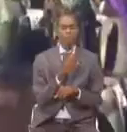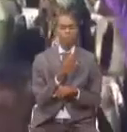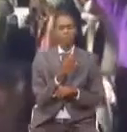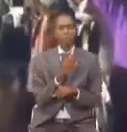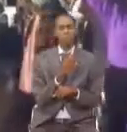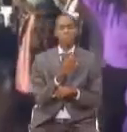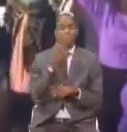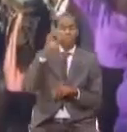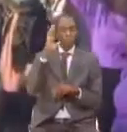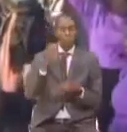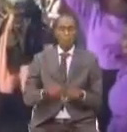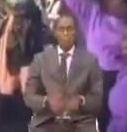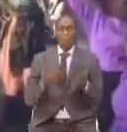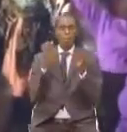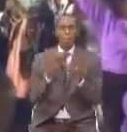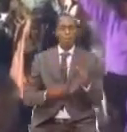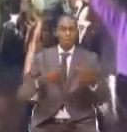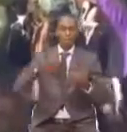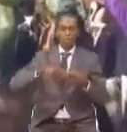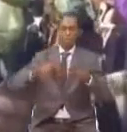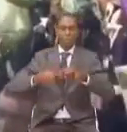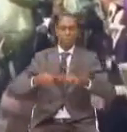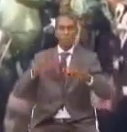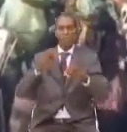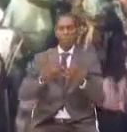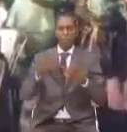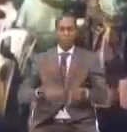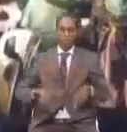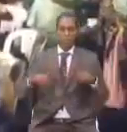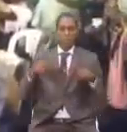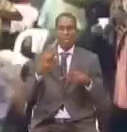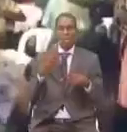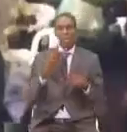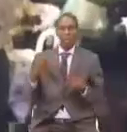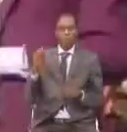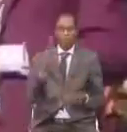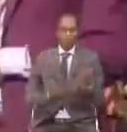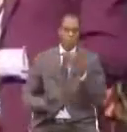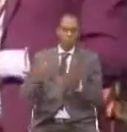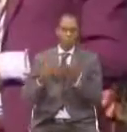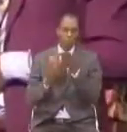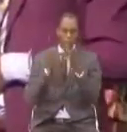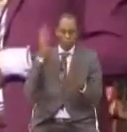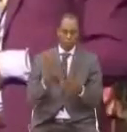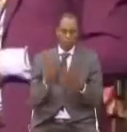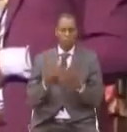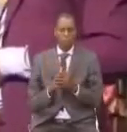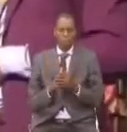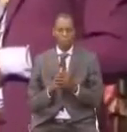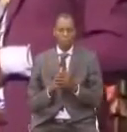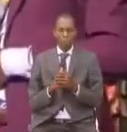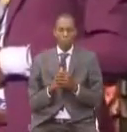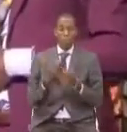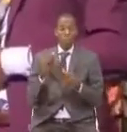You break every chain in the lives of the people in Jesus' name.